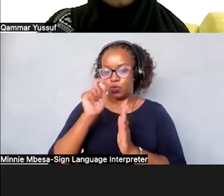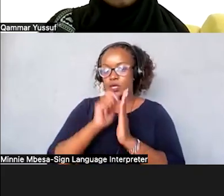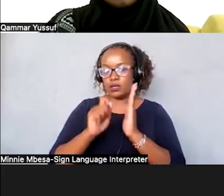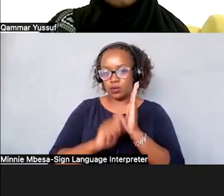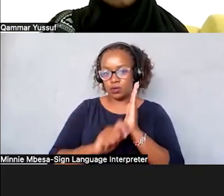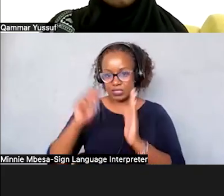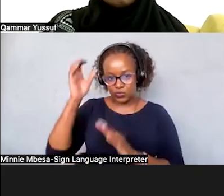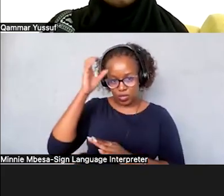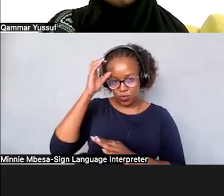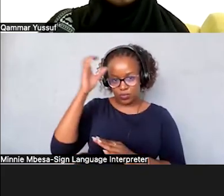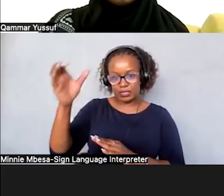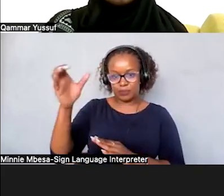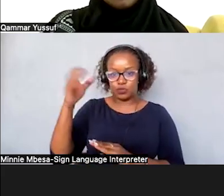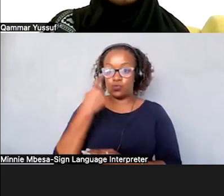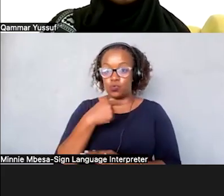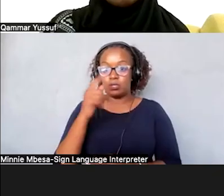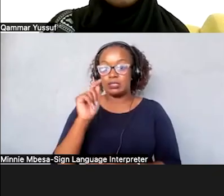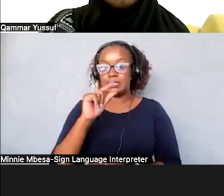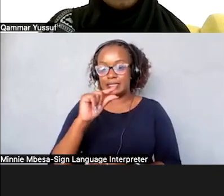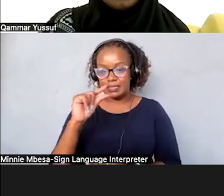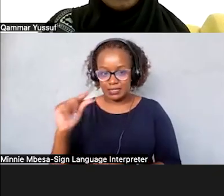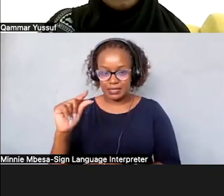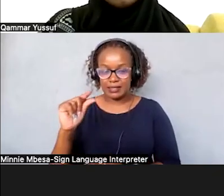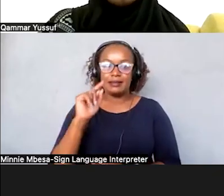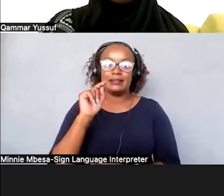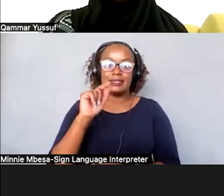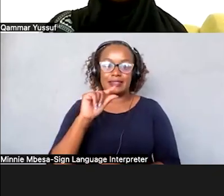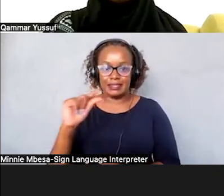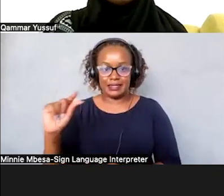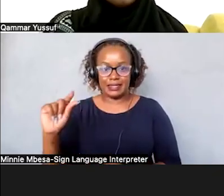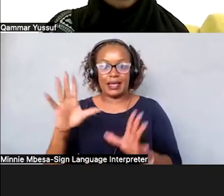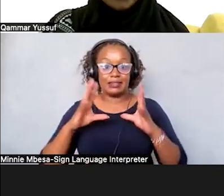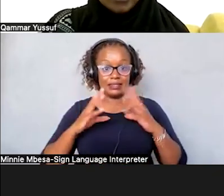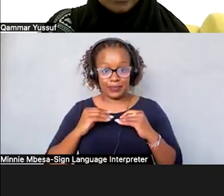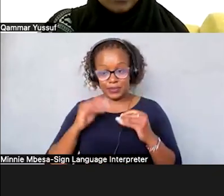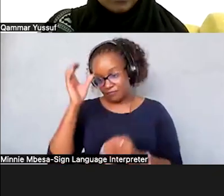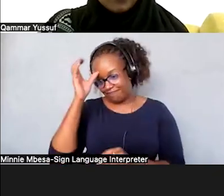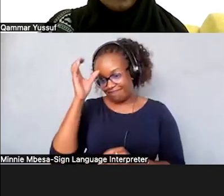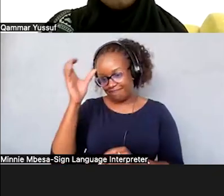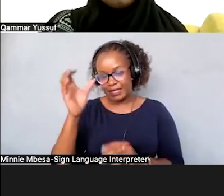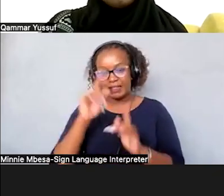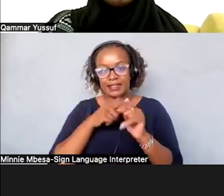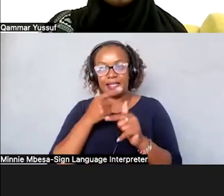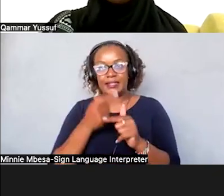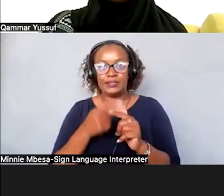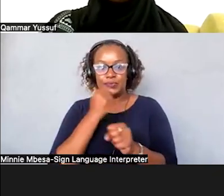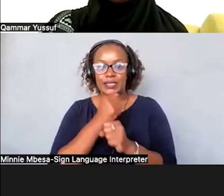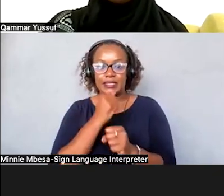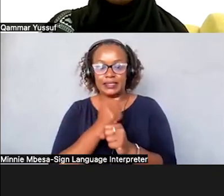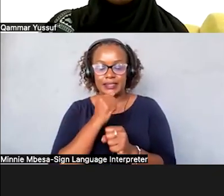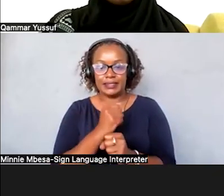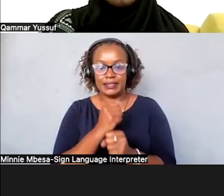TGG, and TGG has accepted our concept. And then we did a thorough election, whereby out